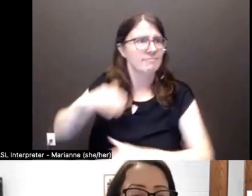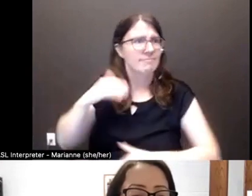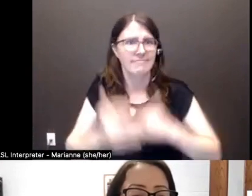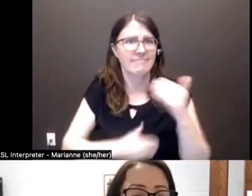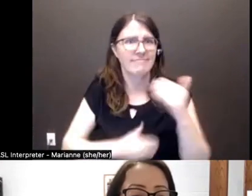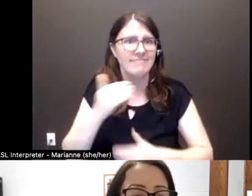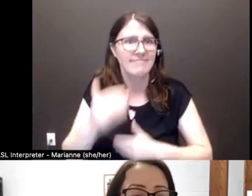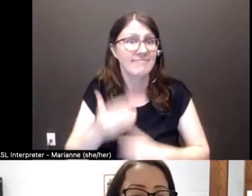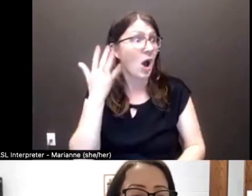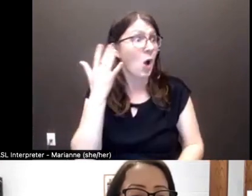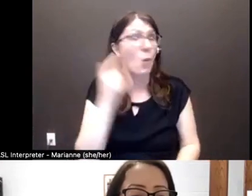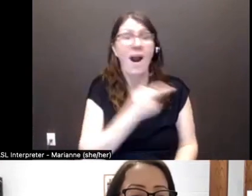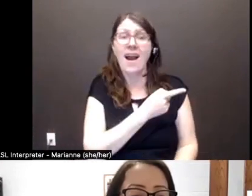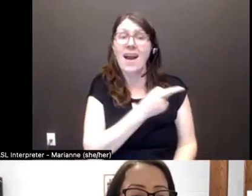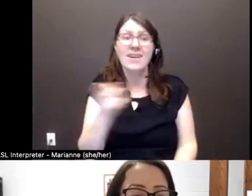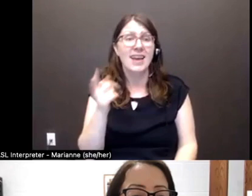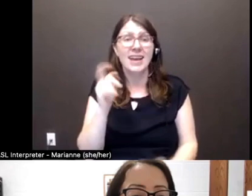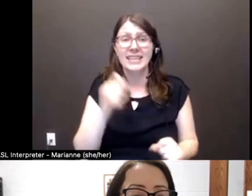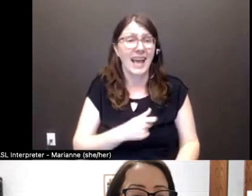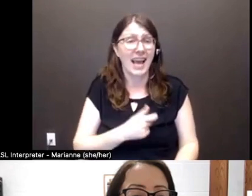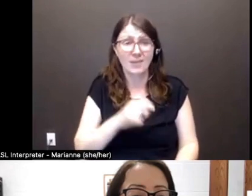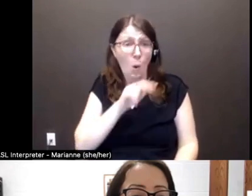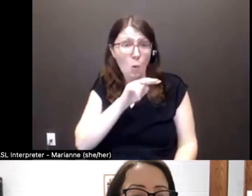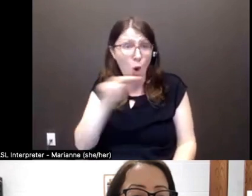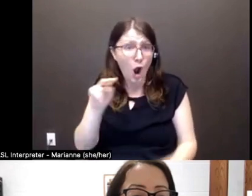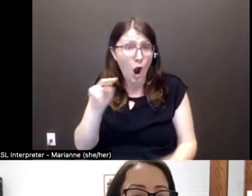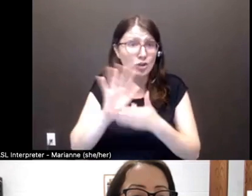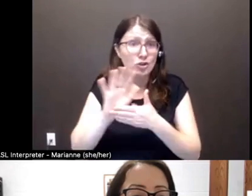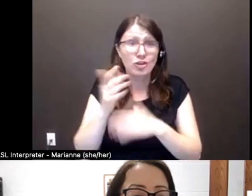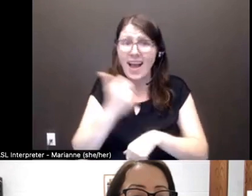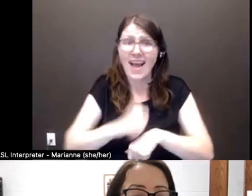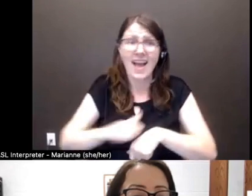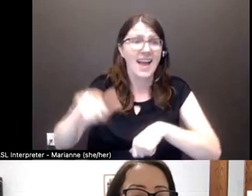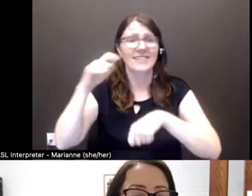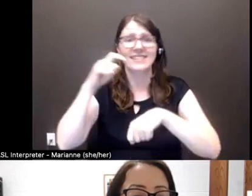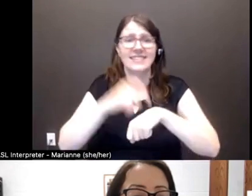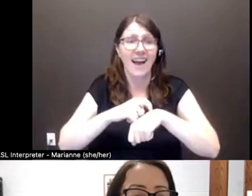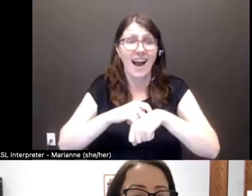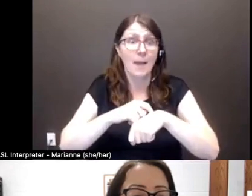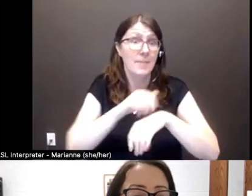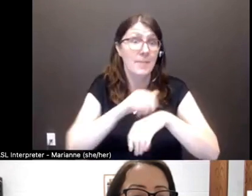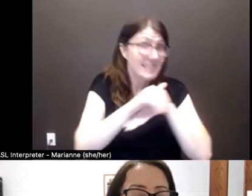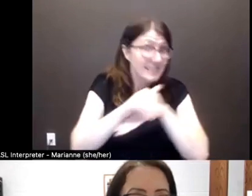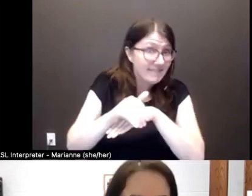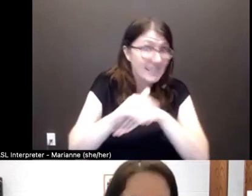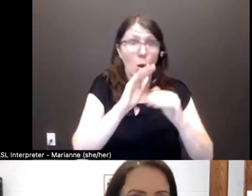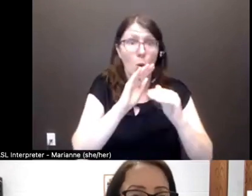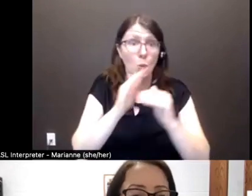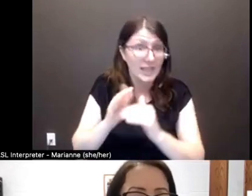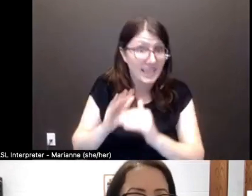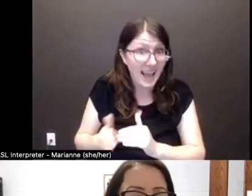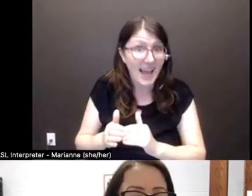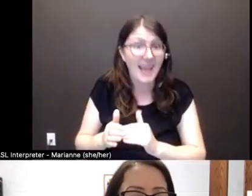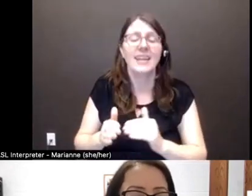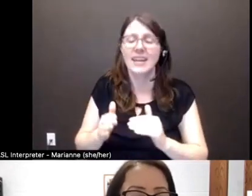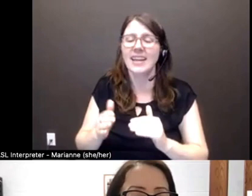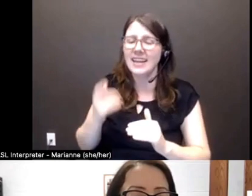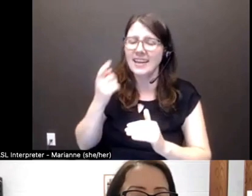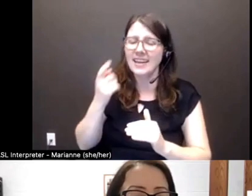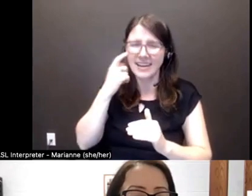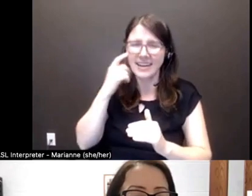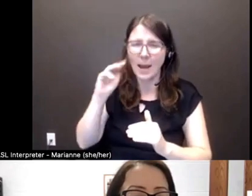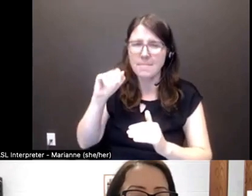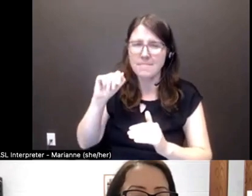the evening or on the weekend if they want. And I know, Maxine, we worked on using a different tool a long time ago, but